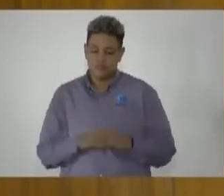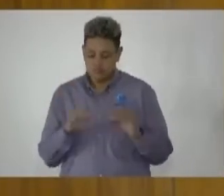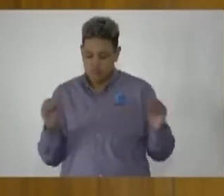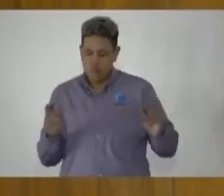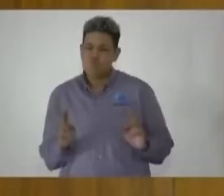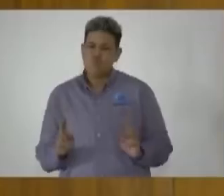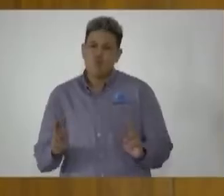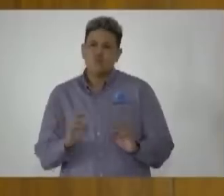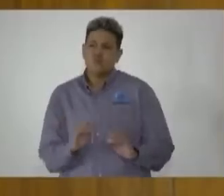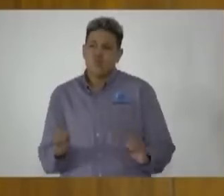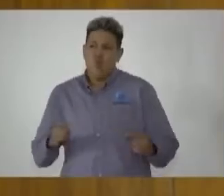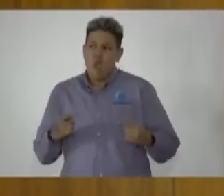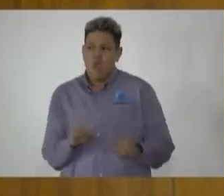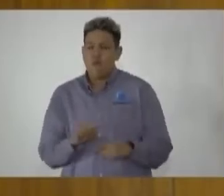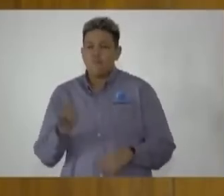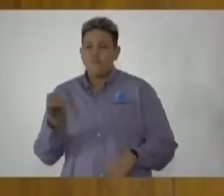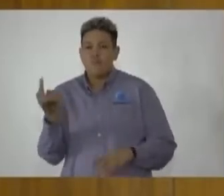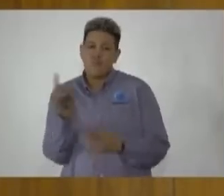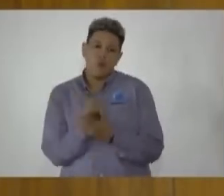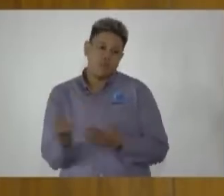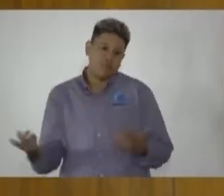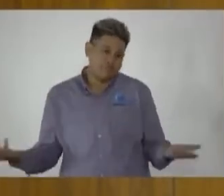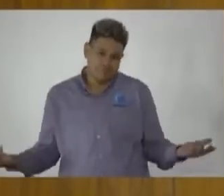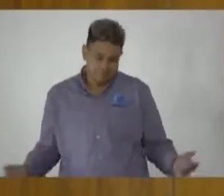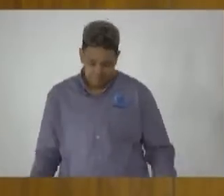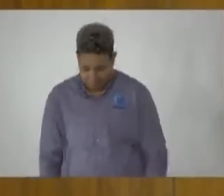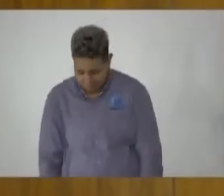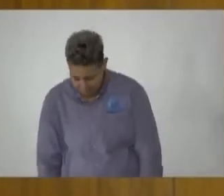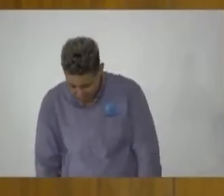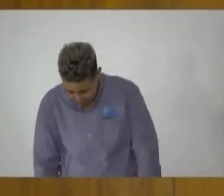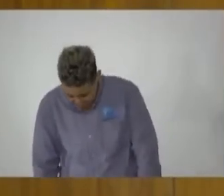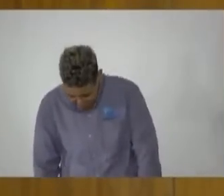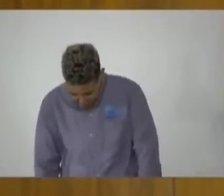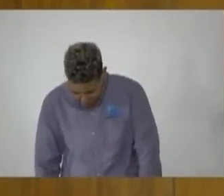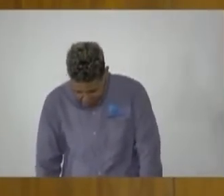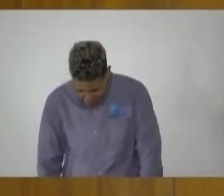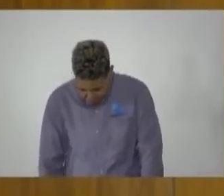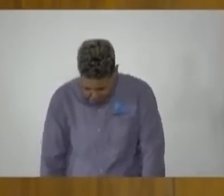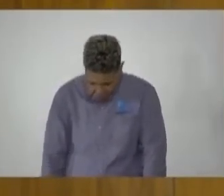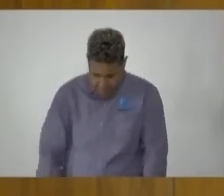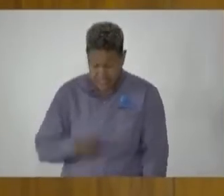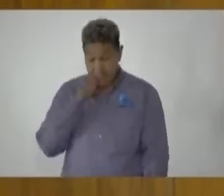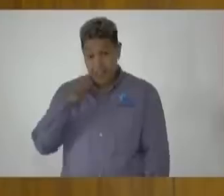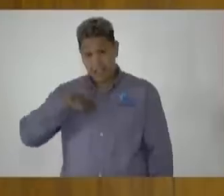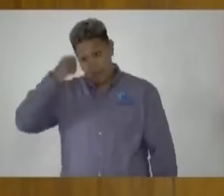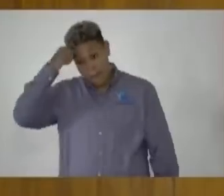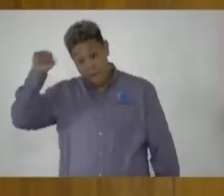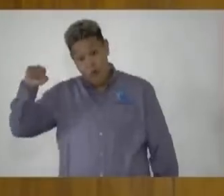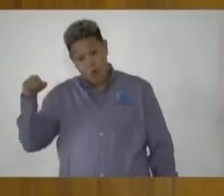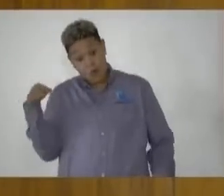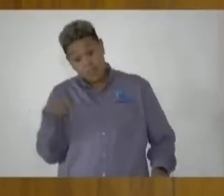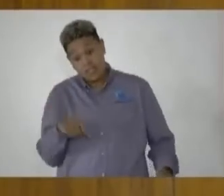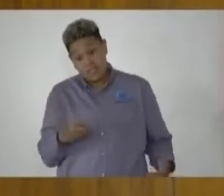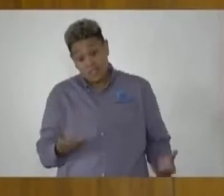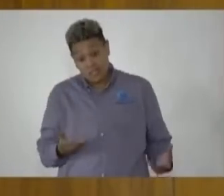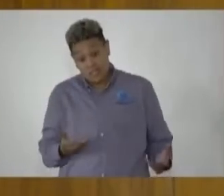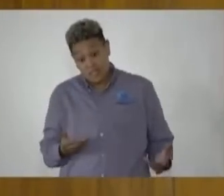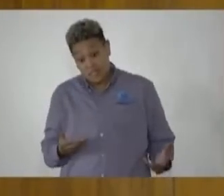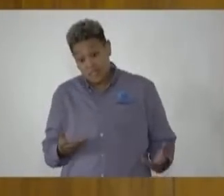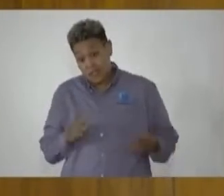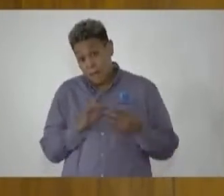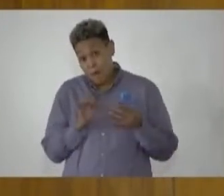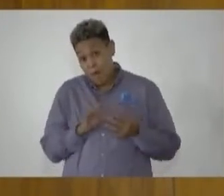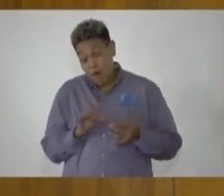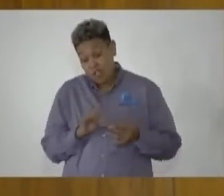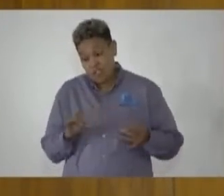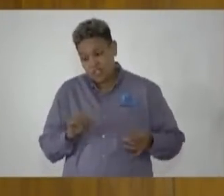no harm that is going to be done to that. It's not that I am opposing the